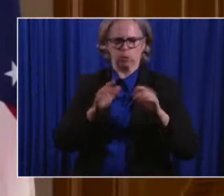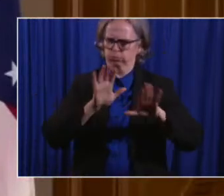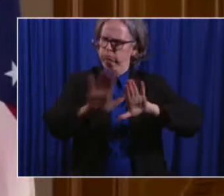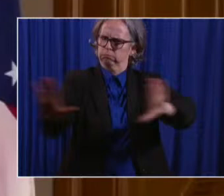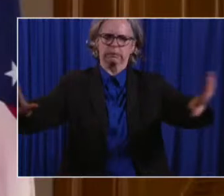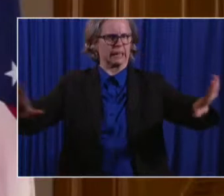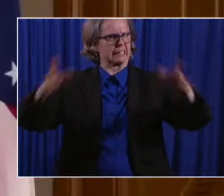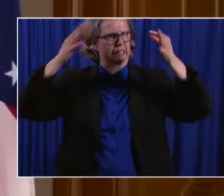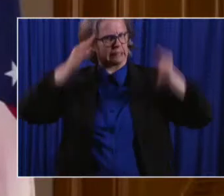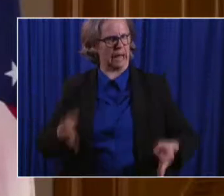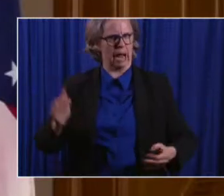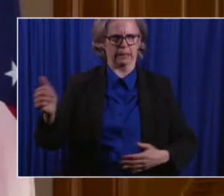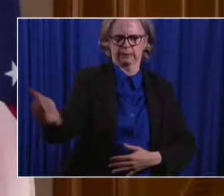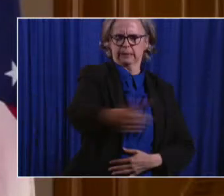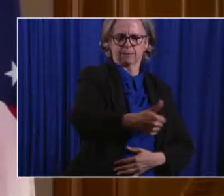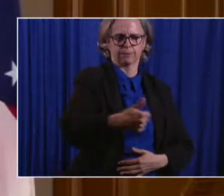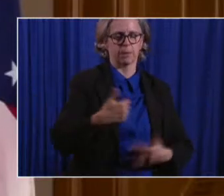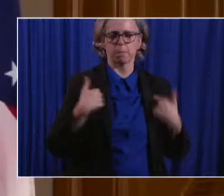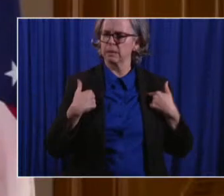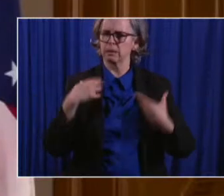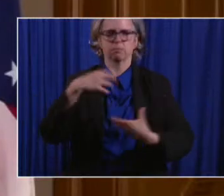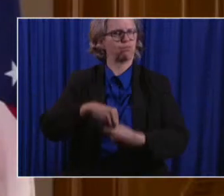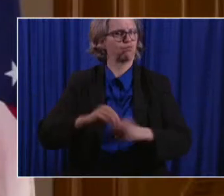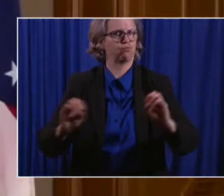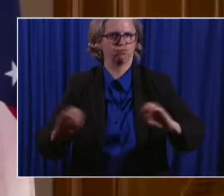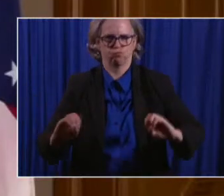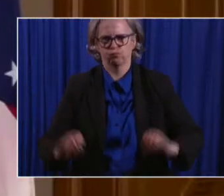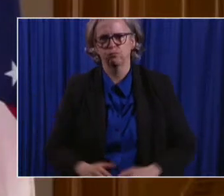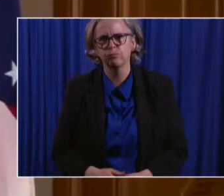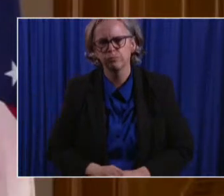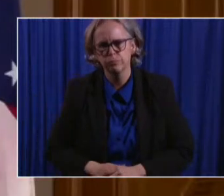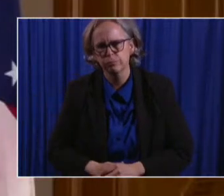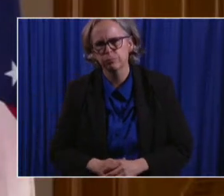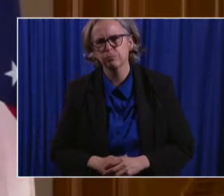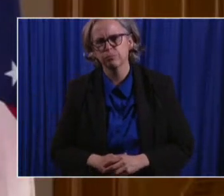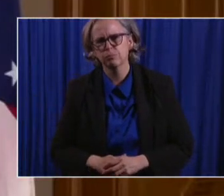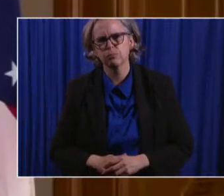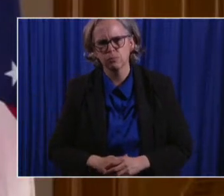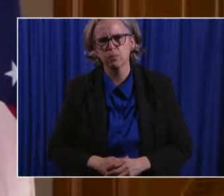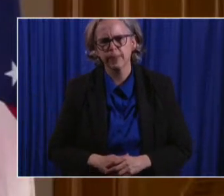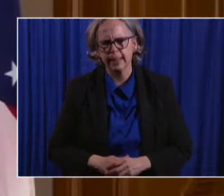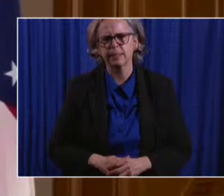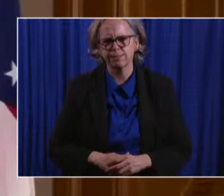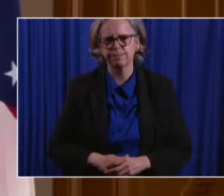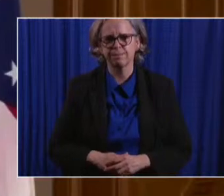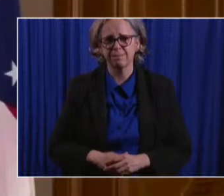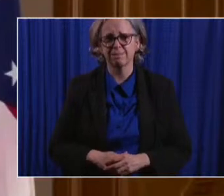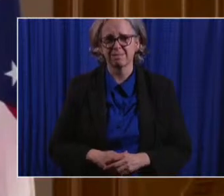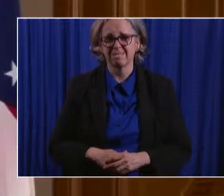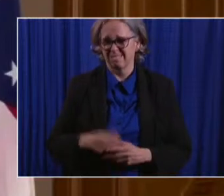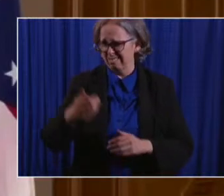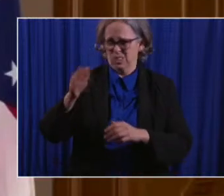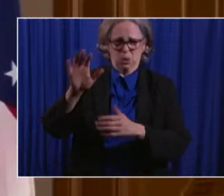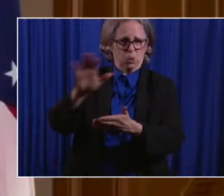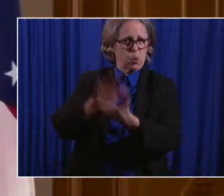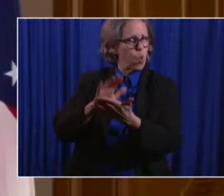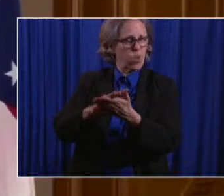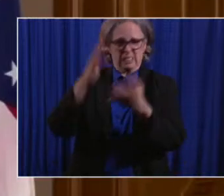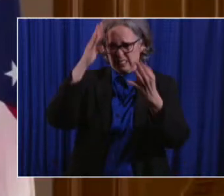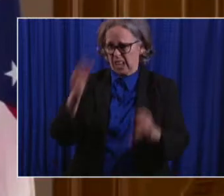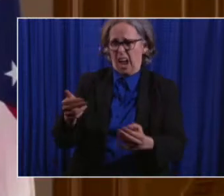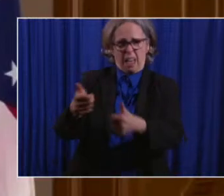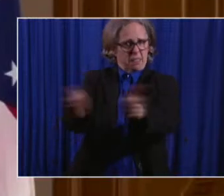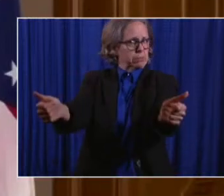in regard to social distancing. Up to each school. But I can only say that our schools have